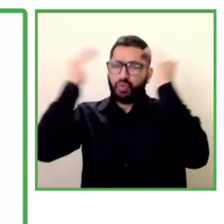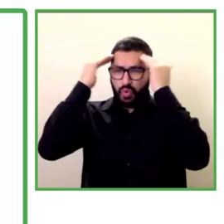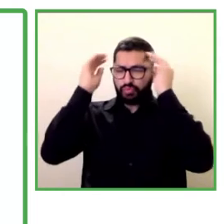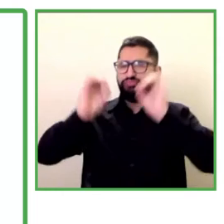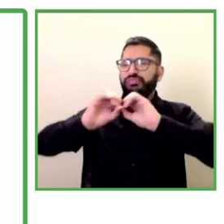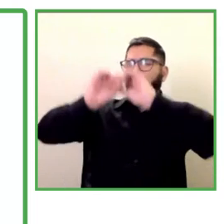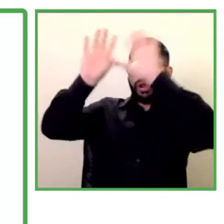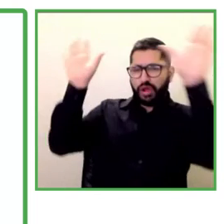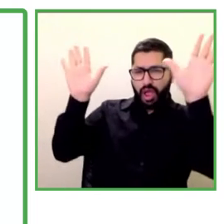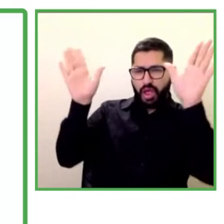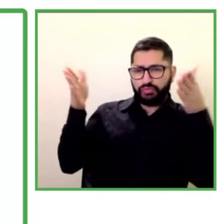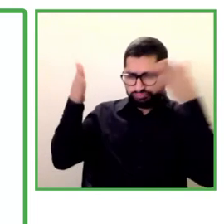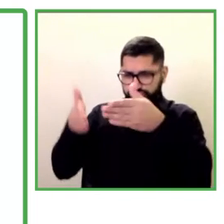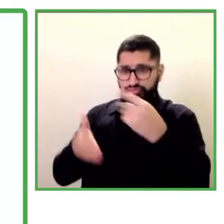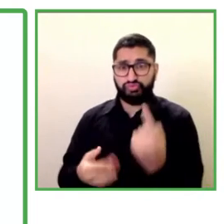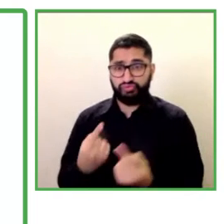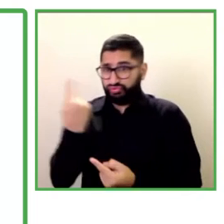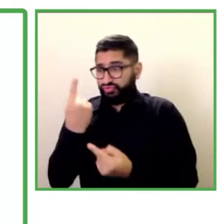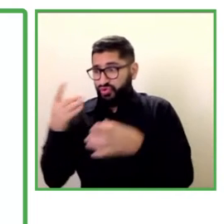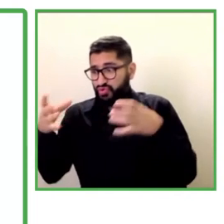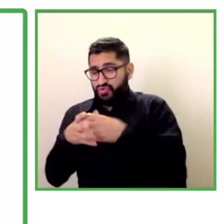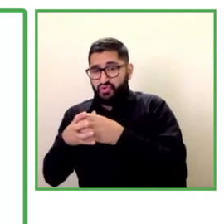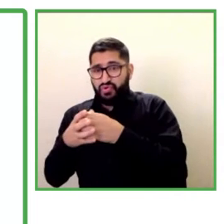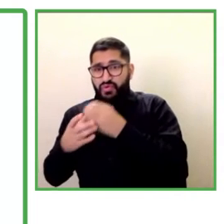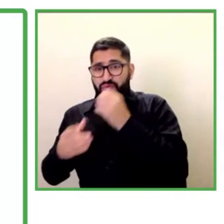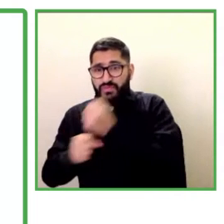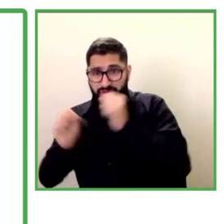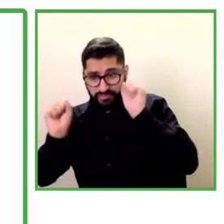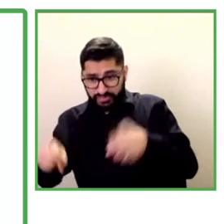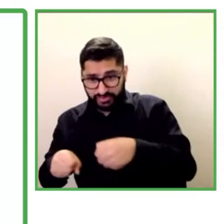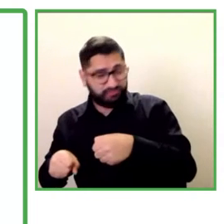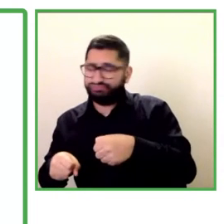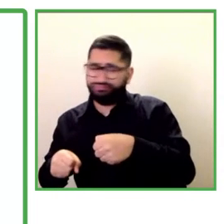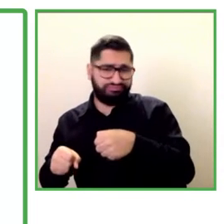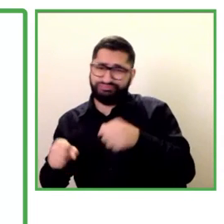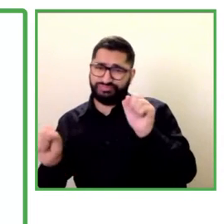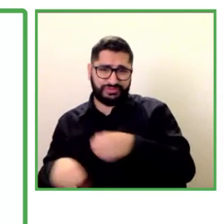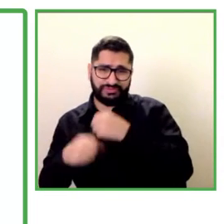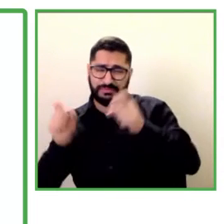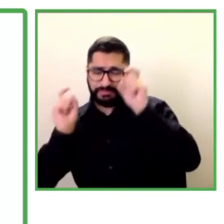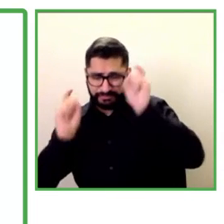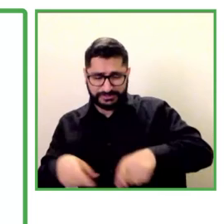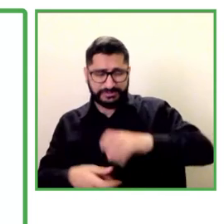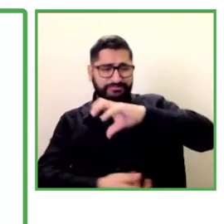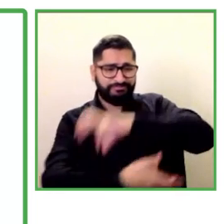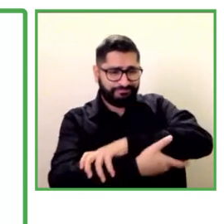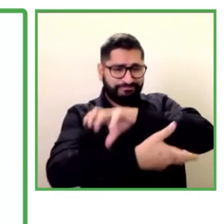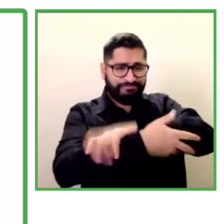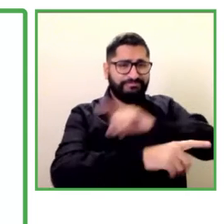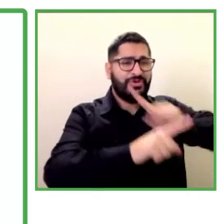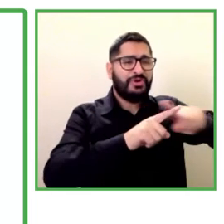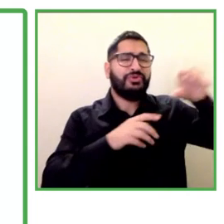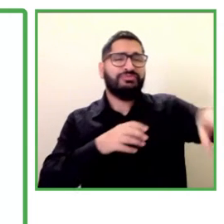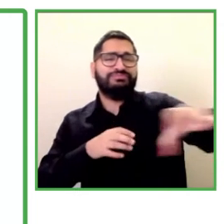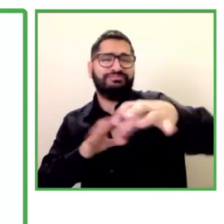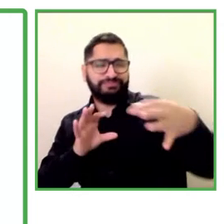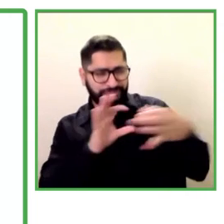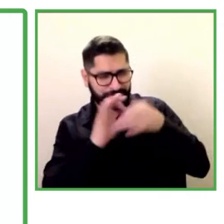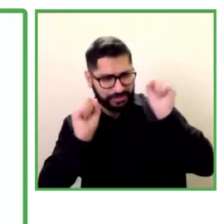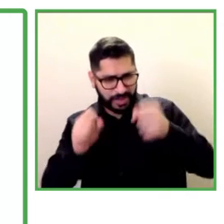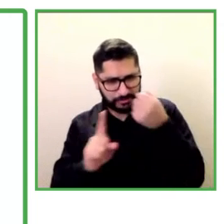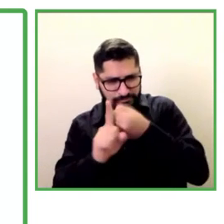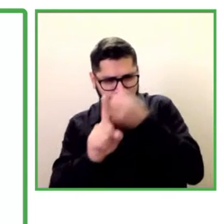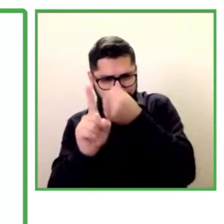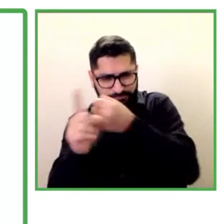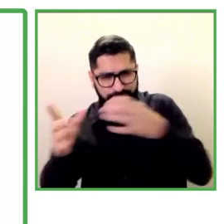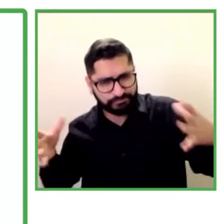on their own, companies are not able to do this. So as a network, we've been progressing and growing, taking small